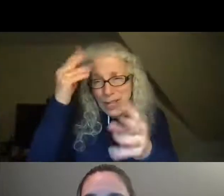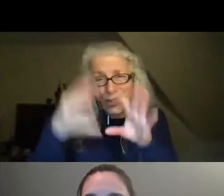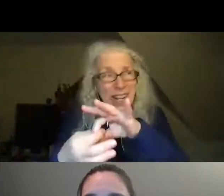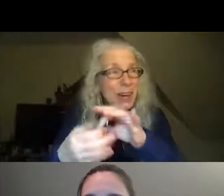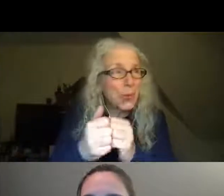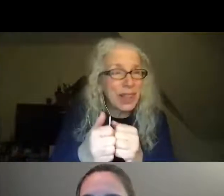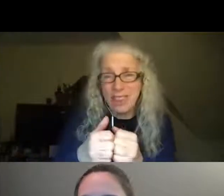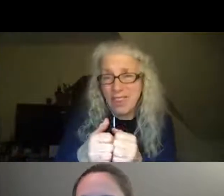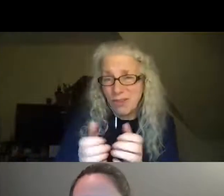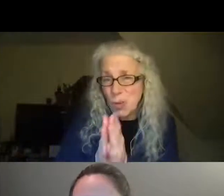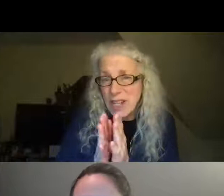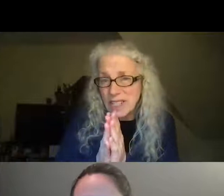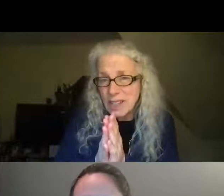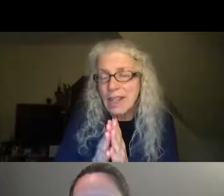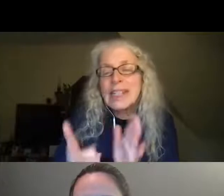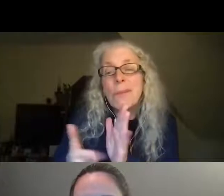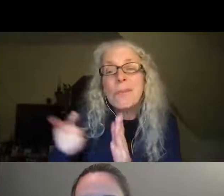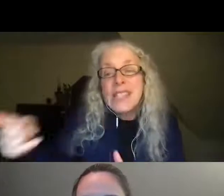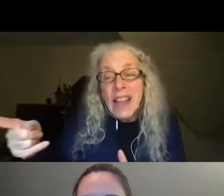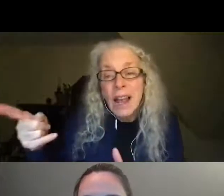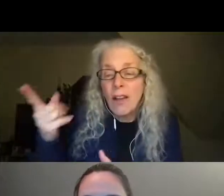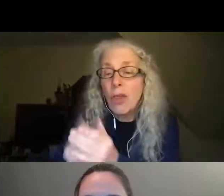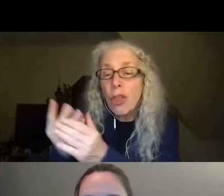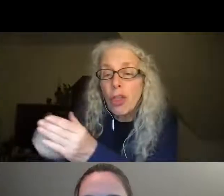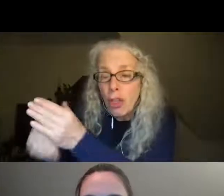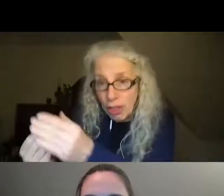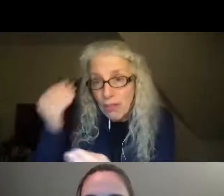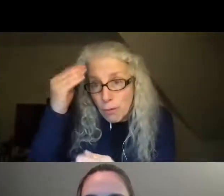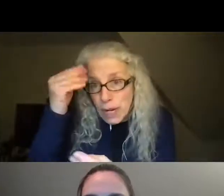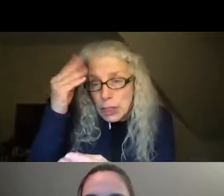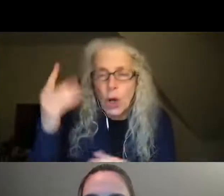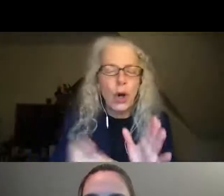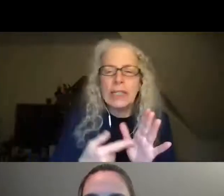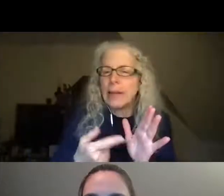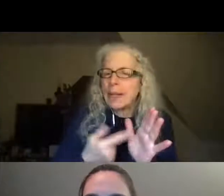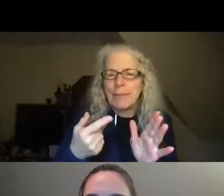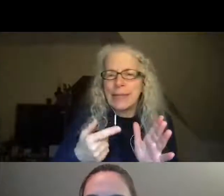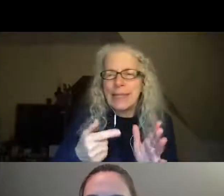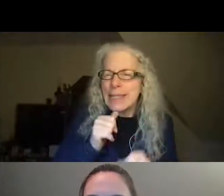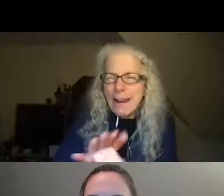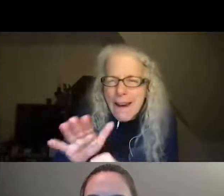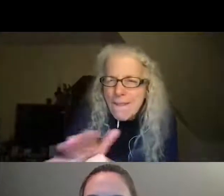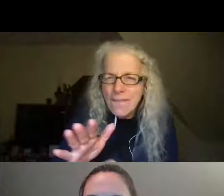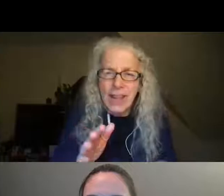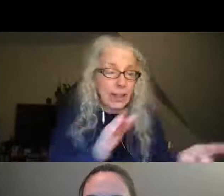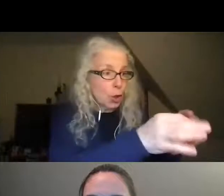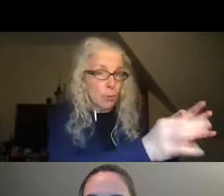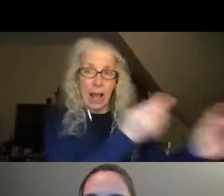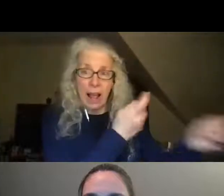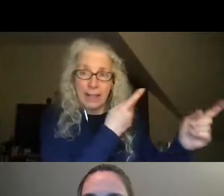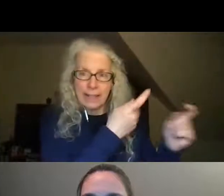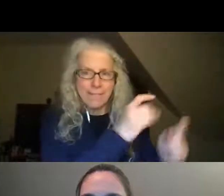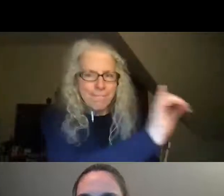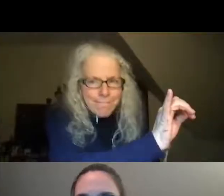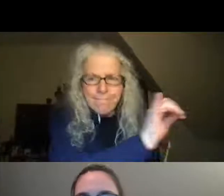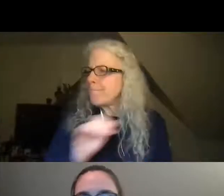getting details that they've either left out or just getting extra details to be able to provide to the interpreters so that they have